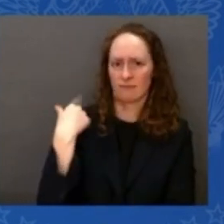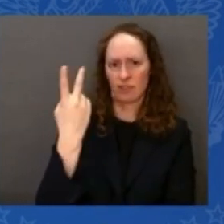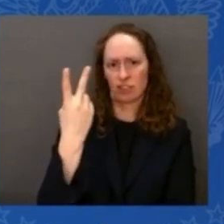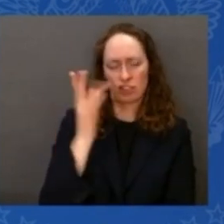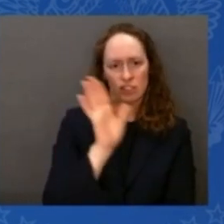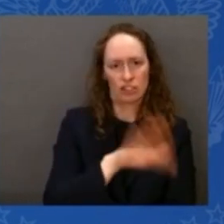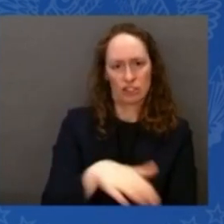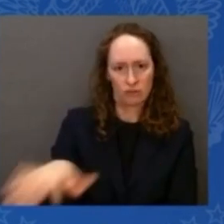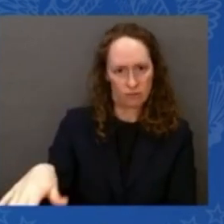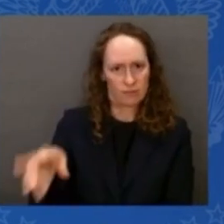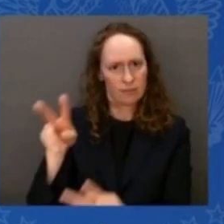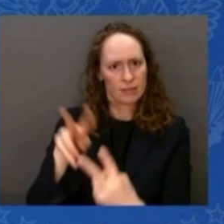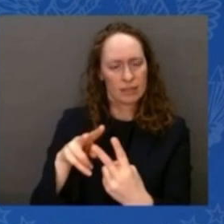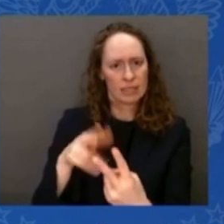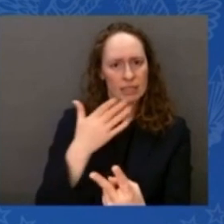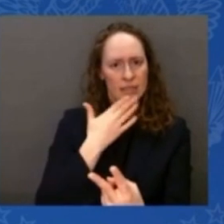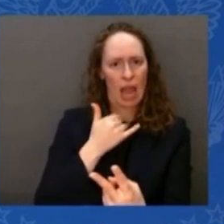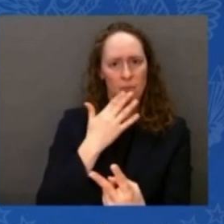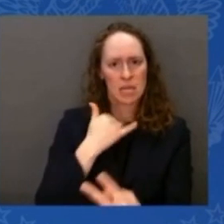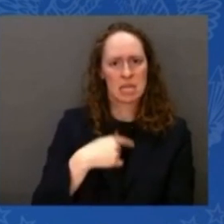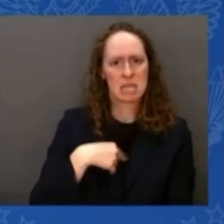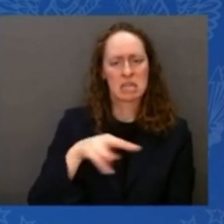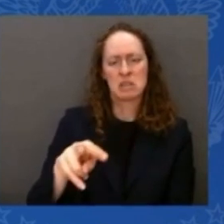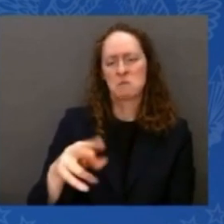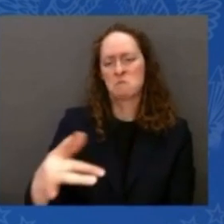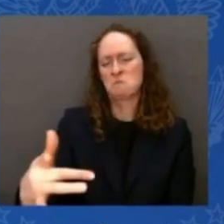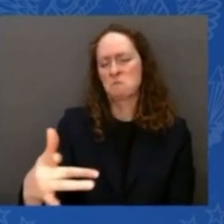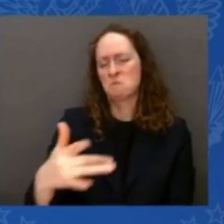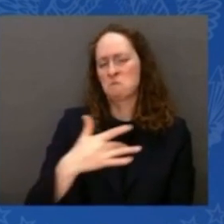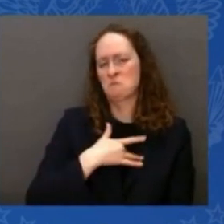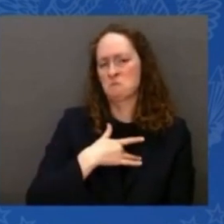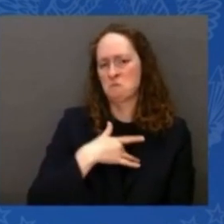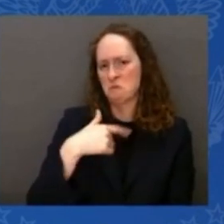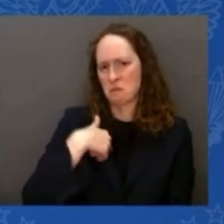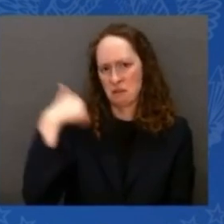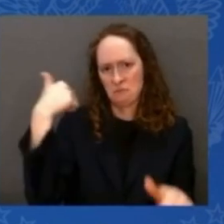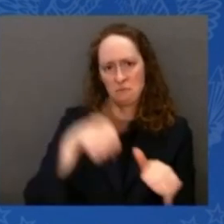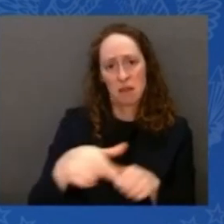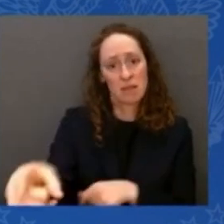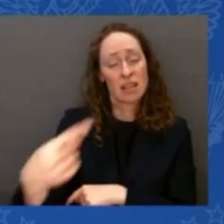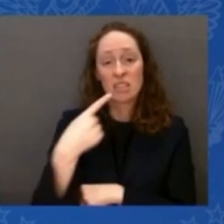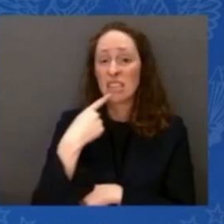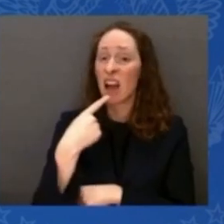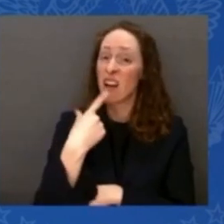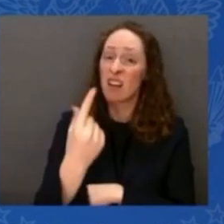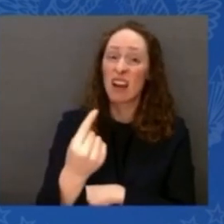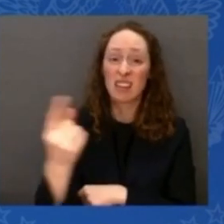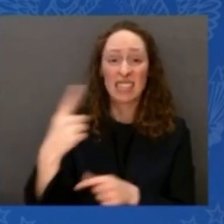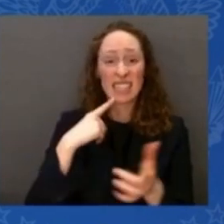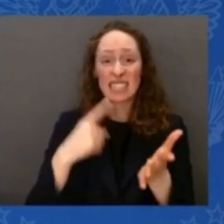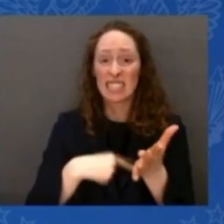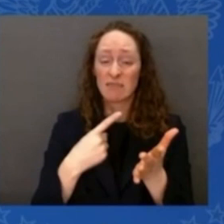emotional. She said, what do I do? I can't afford the insurance. Well, how do I look at my child